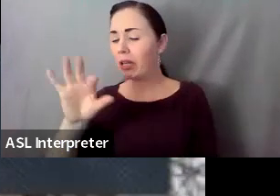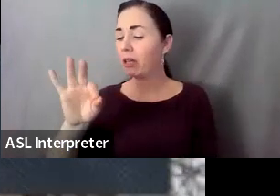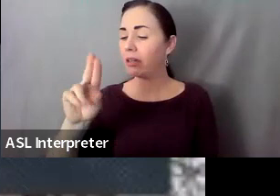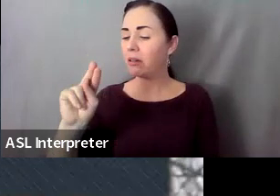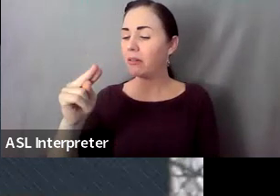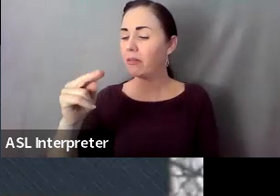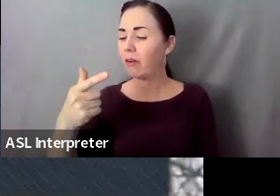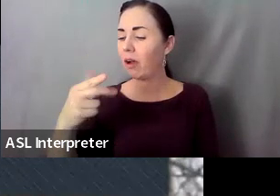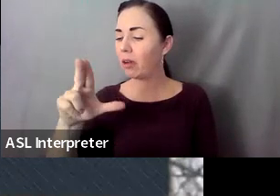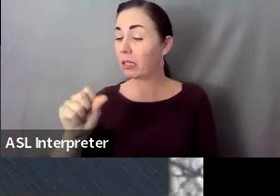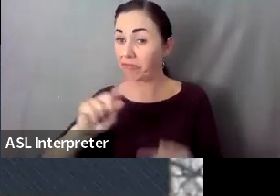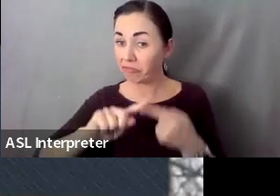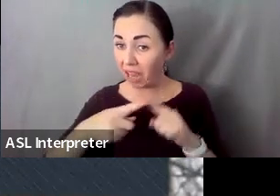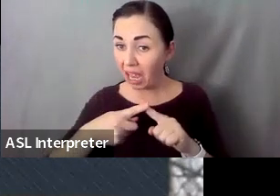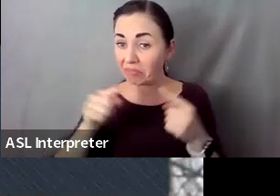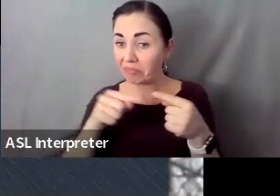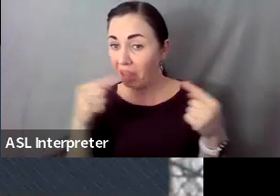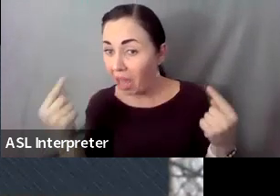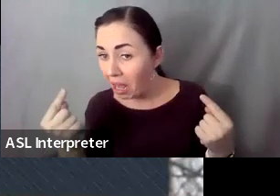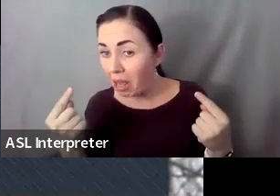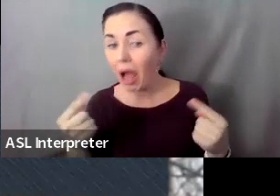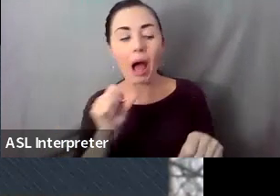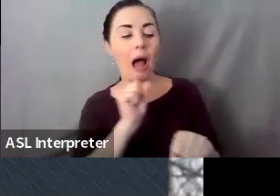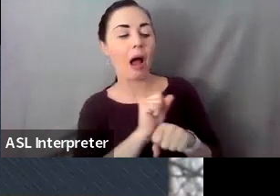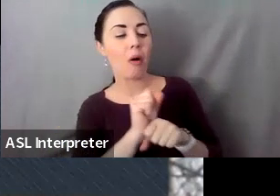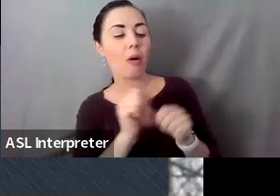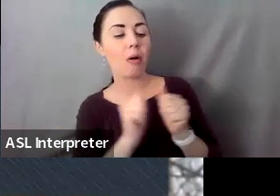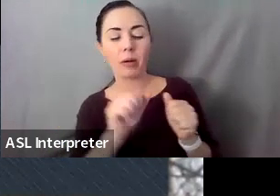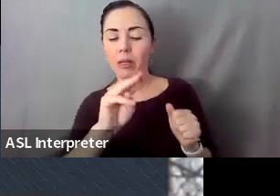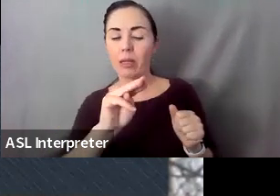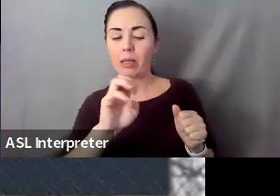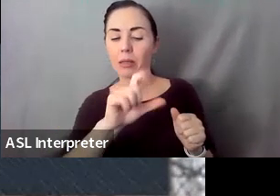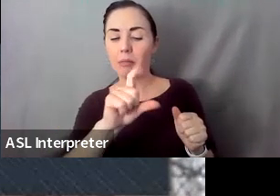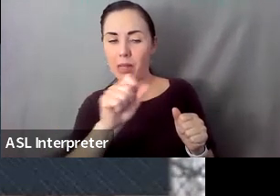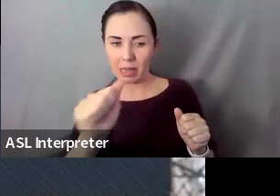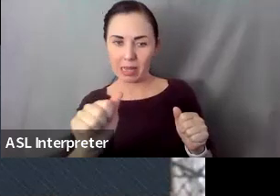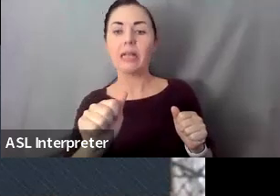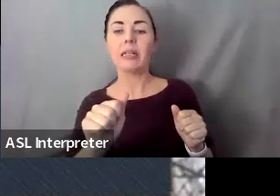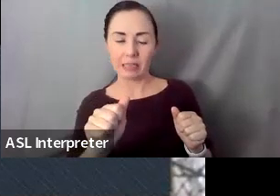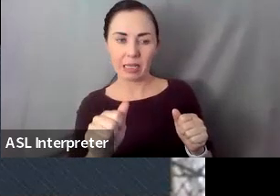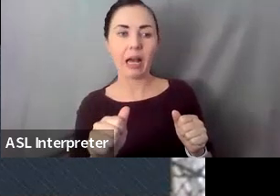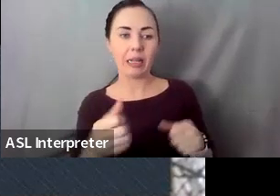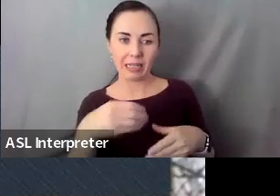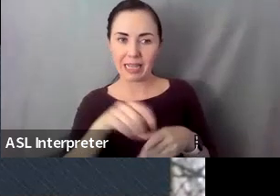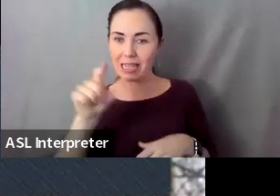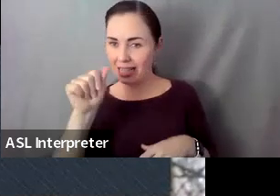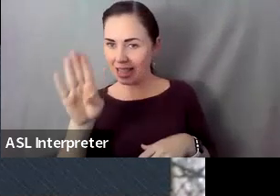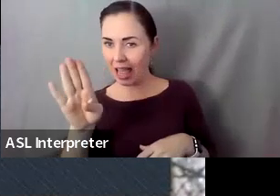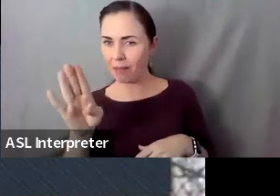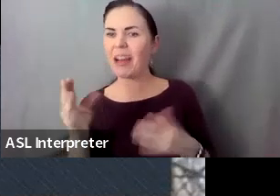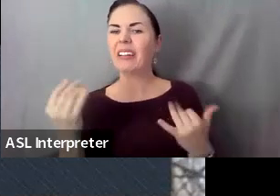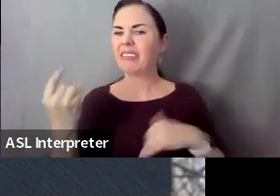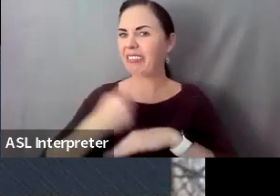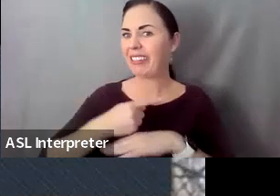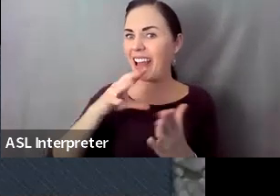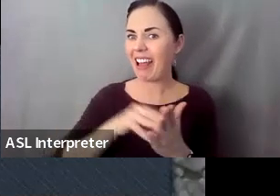with Melissa as a research fellow in her molecular ecology lab, and today you can learn some very cool stuff with us.